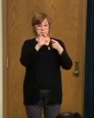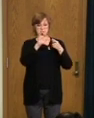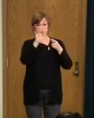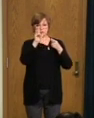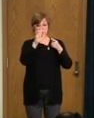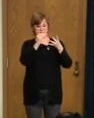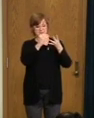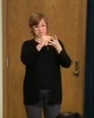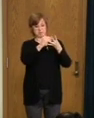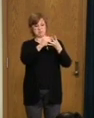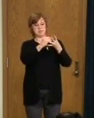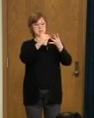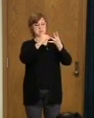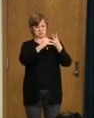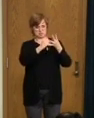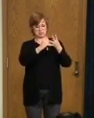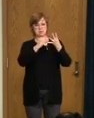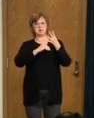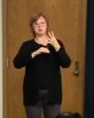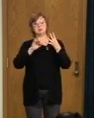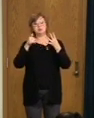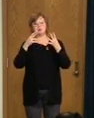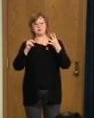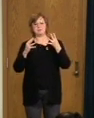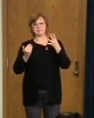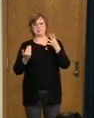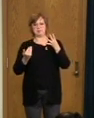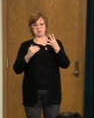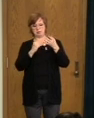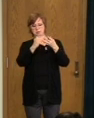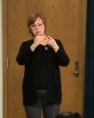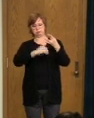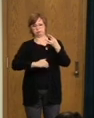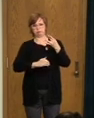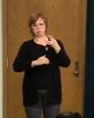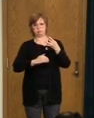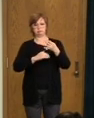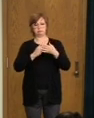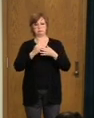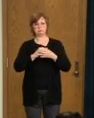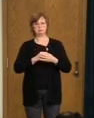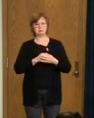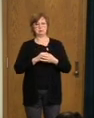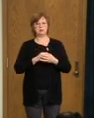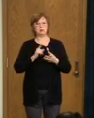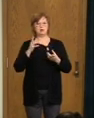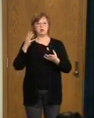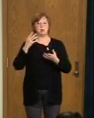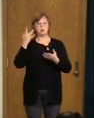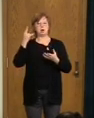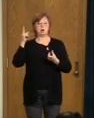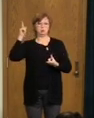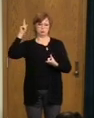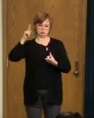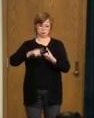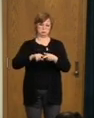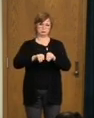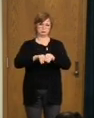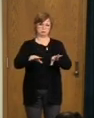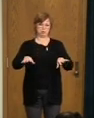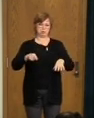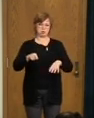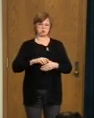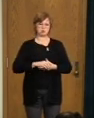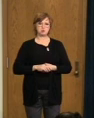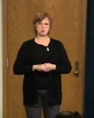these extra measures will further dampen any residual transmission that's happening in those sectors. But again, I like to emphasize that